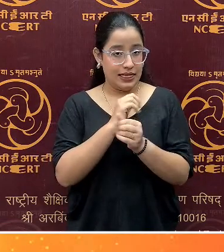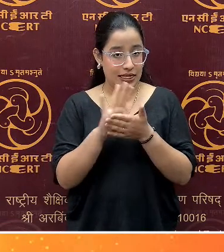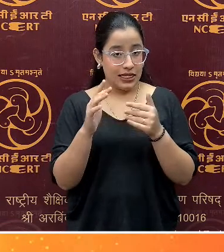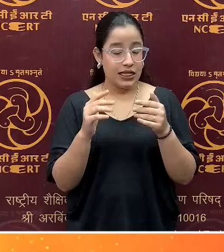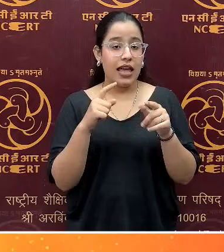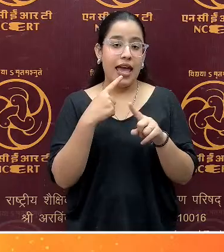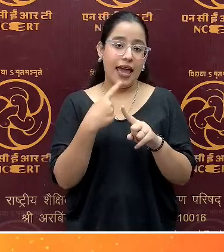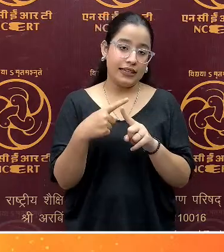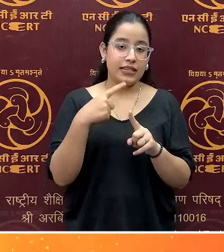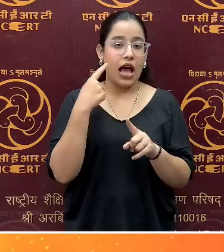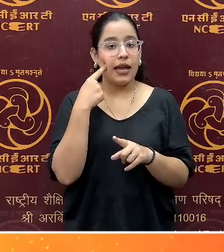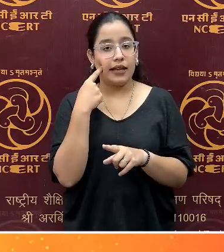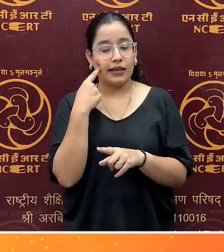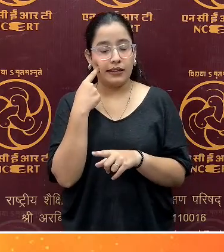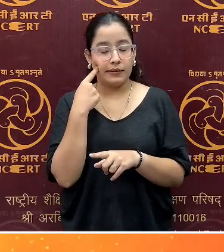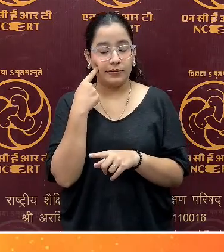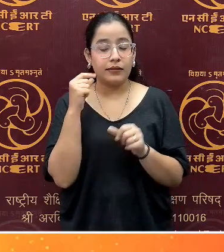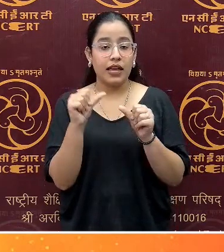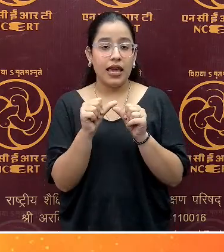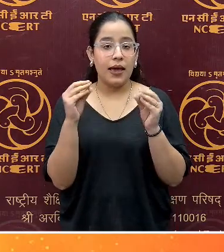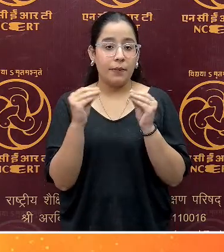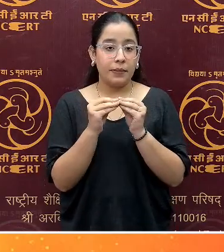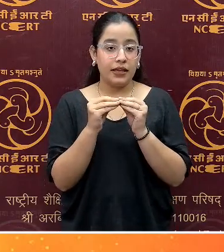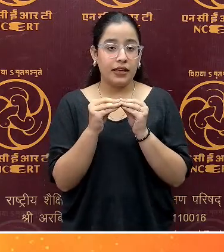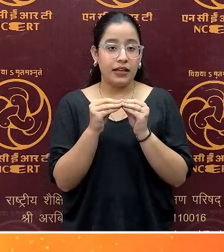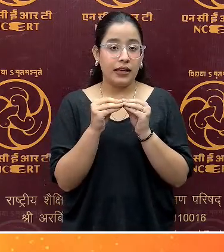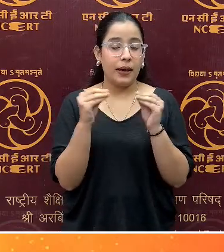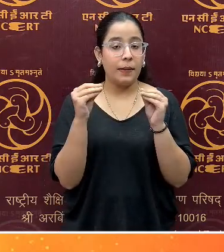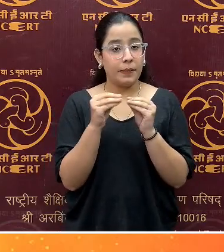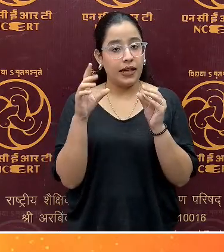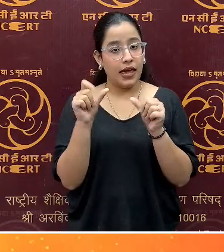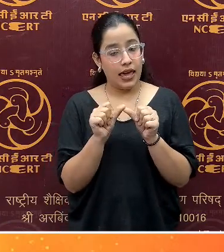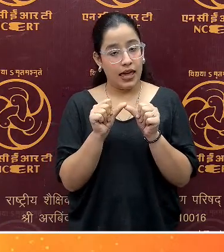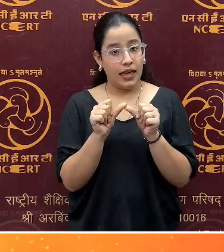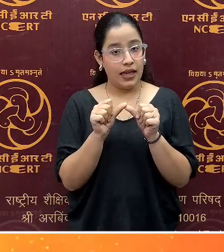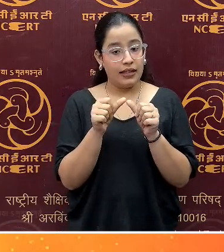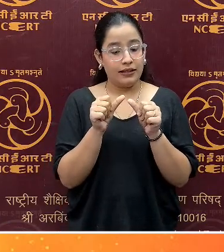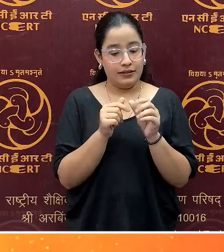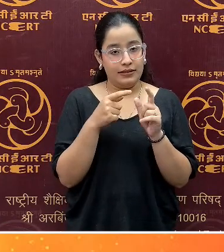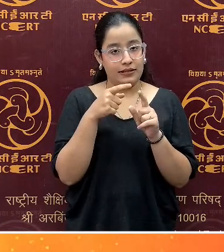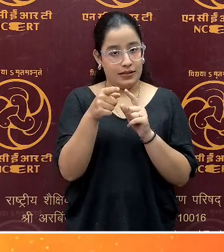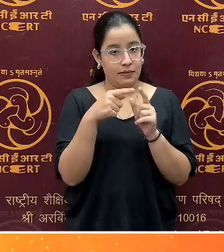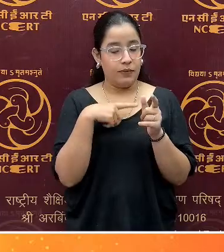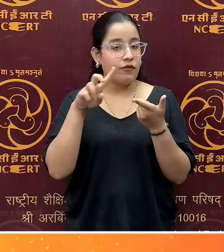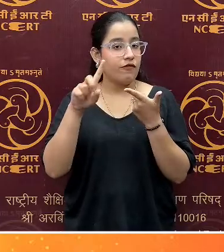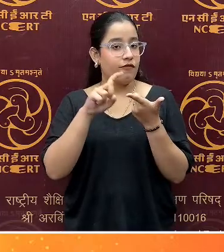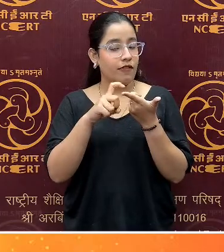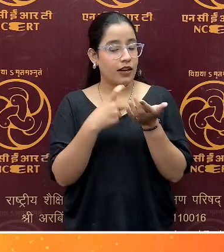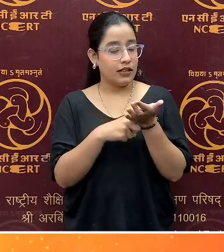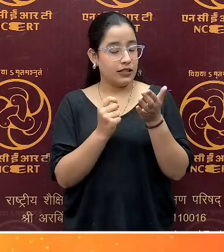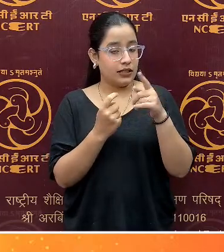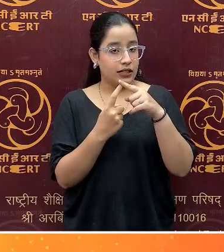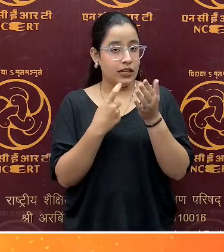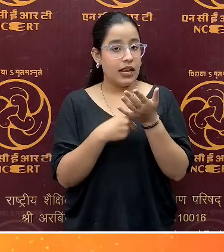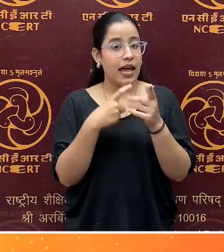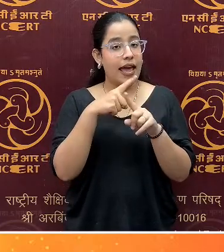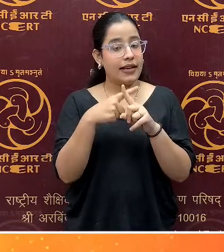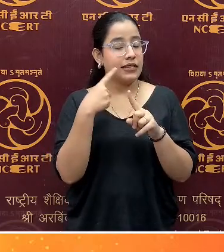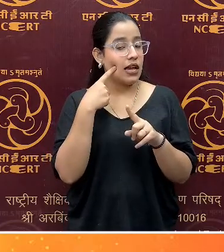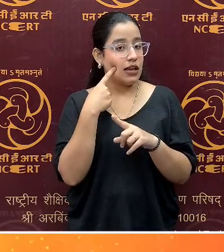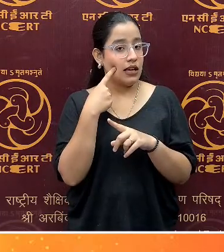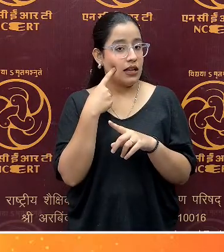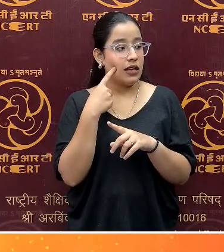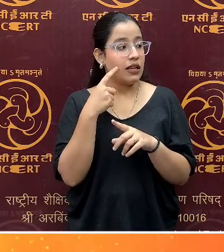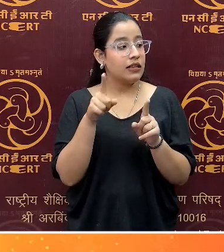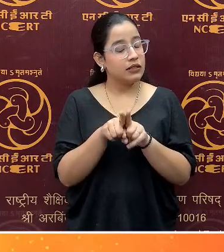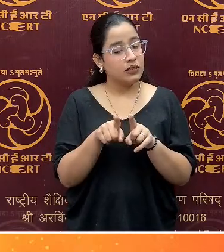is xi. So it is AB, BA. So it's from B to A, so we have this vector as BA as xi.